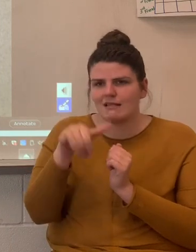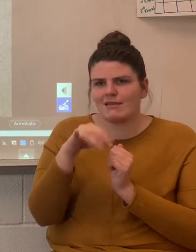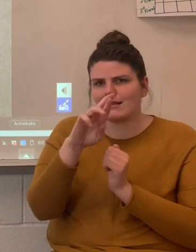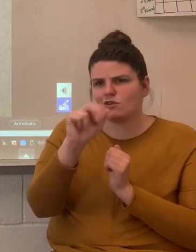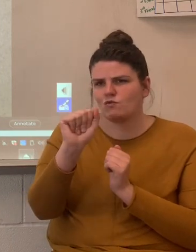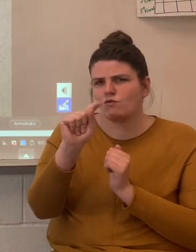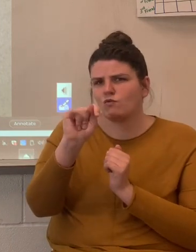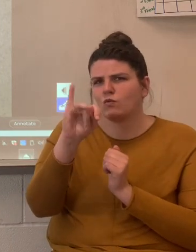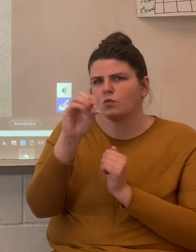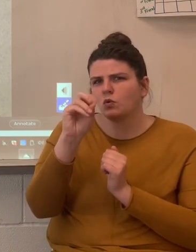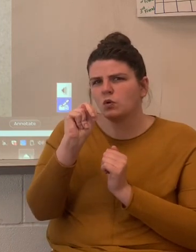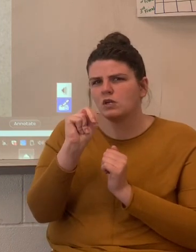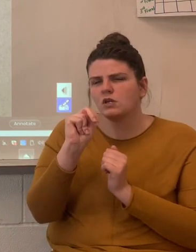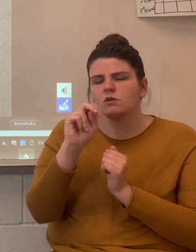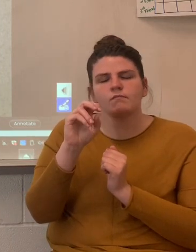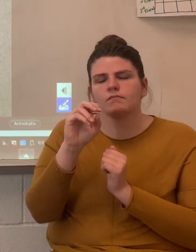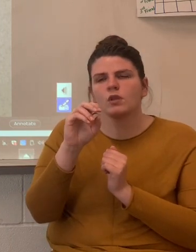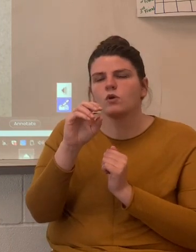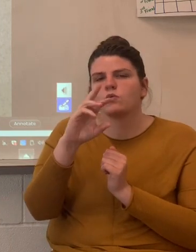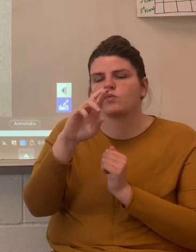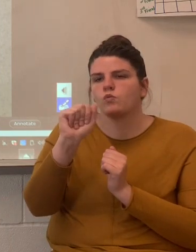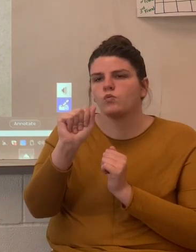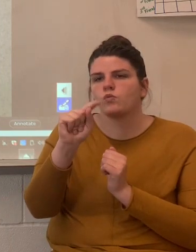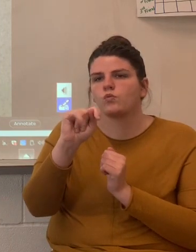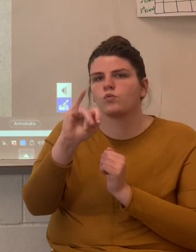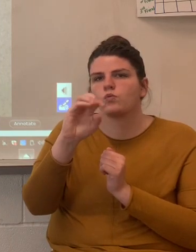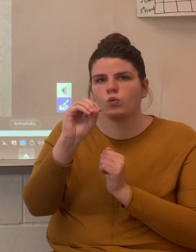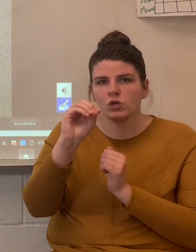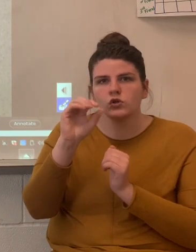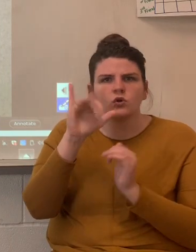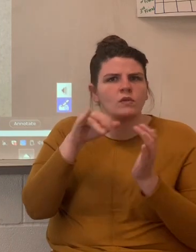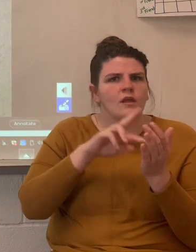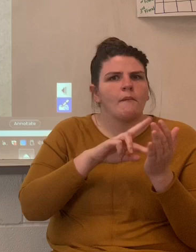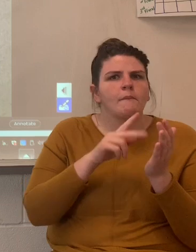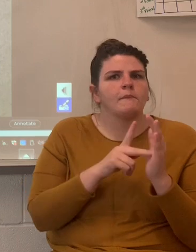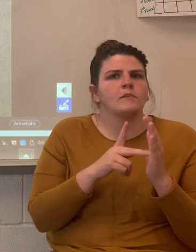that there are 3 times